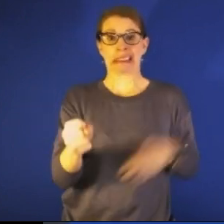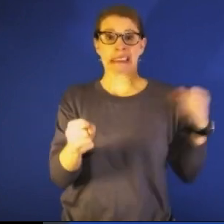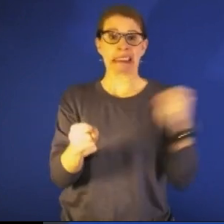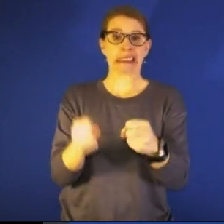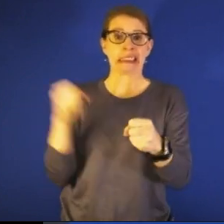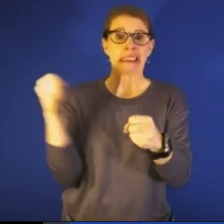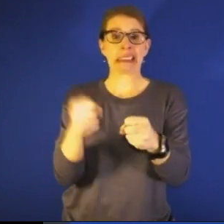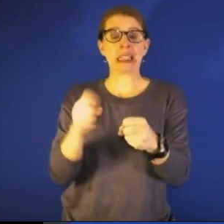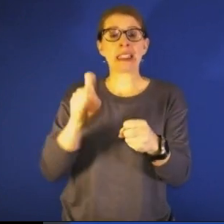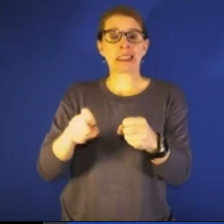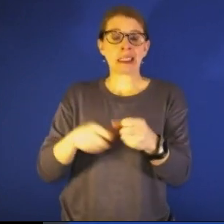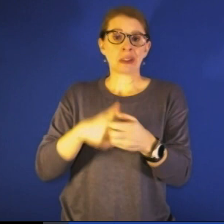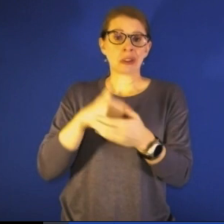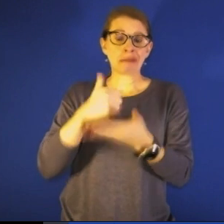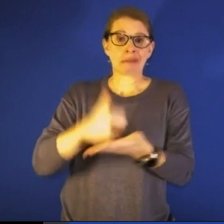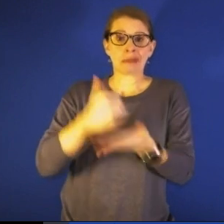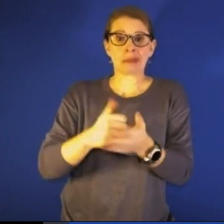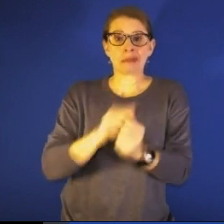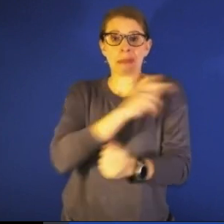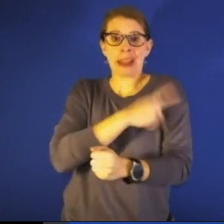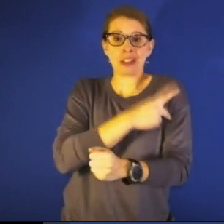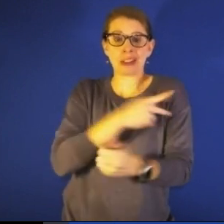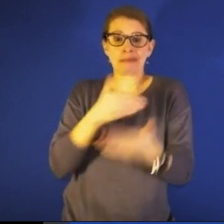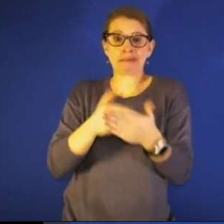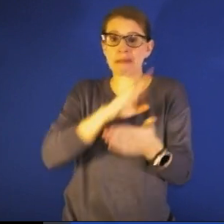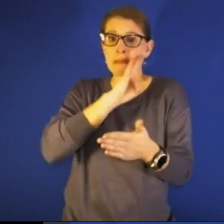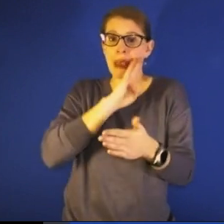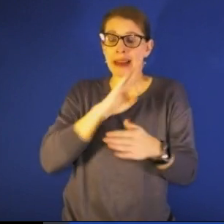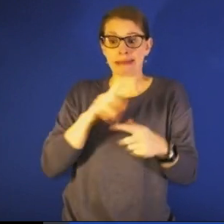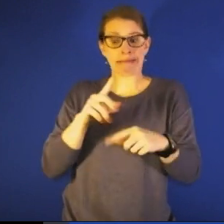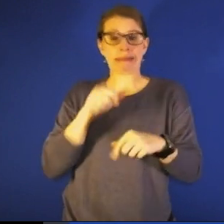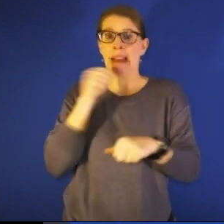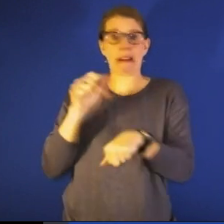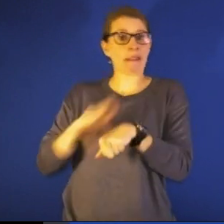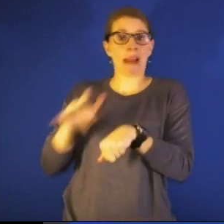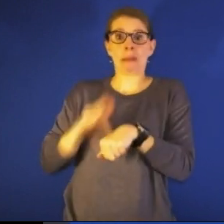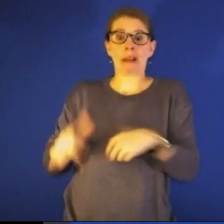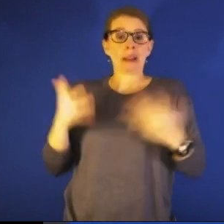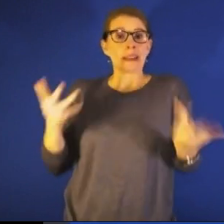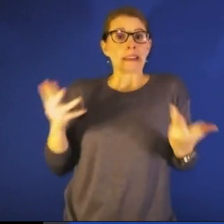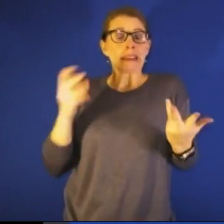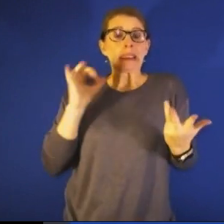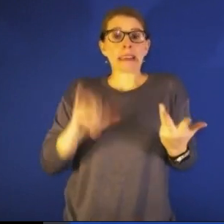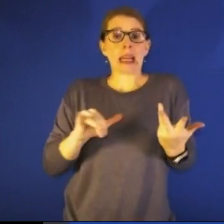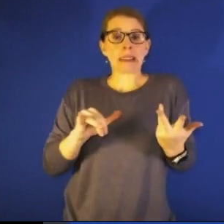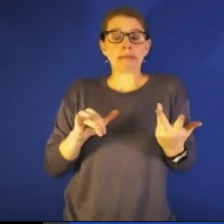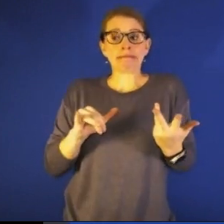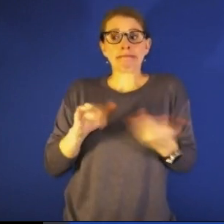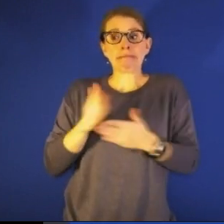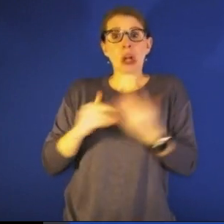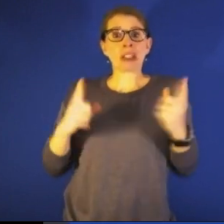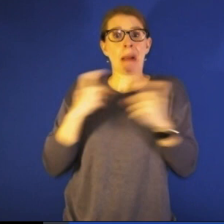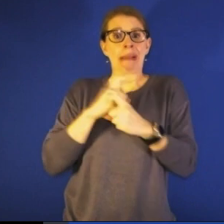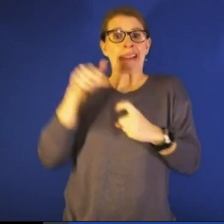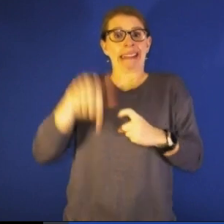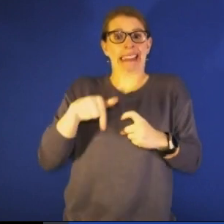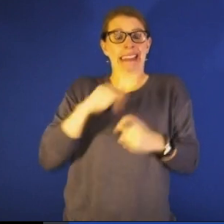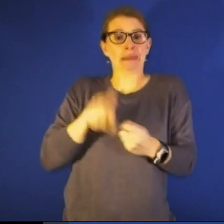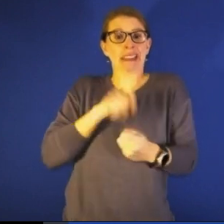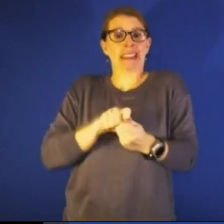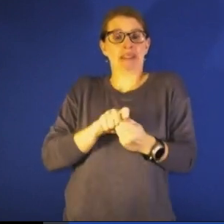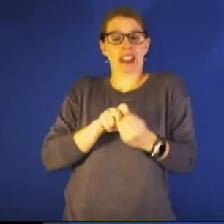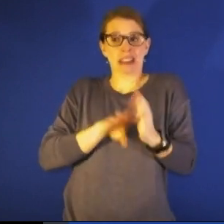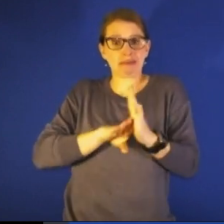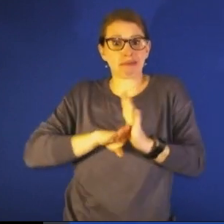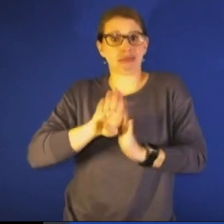bedside, sick and unable to be at work, and that's another factor that's complicating this particular wave